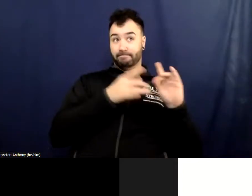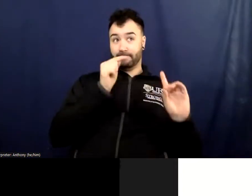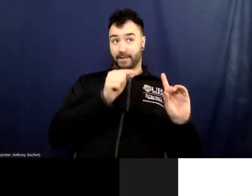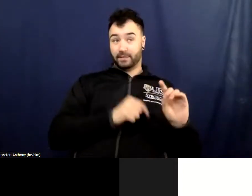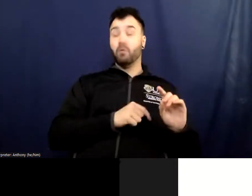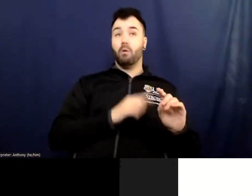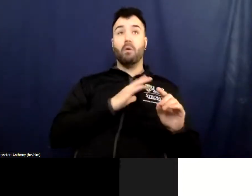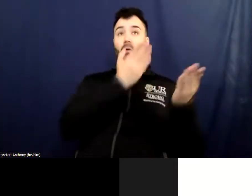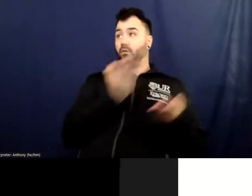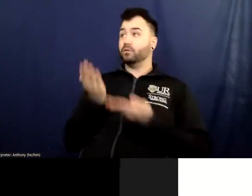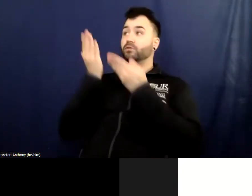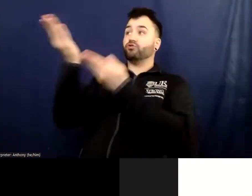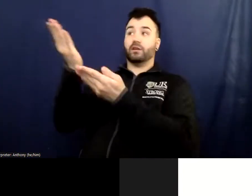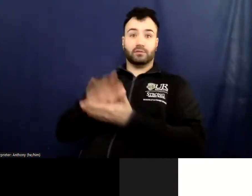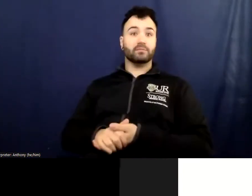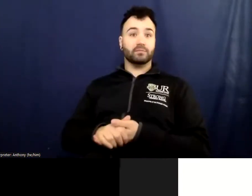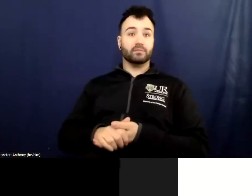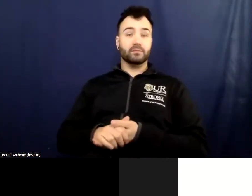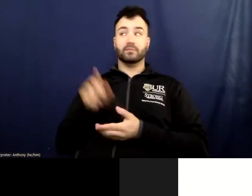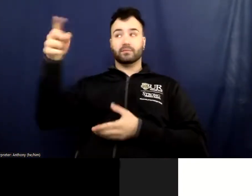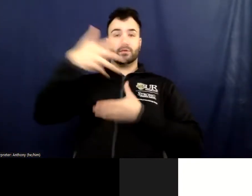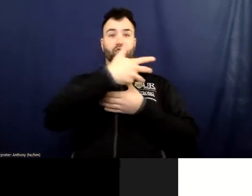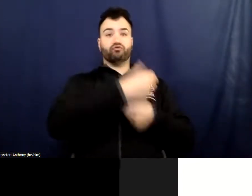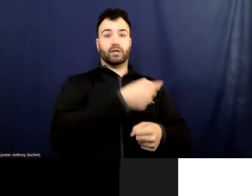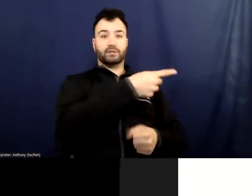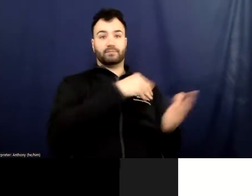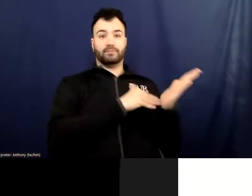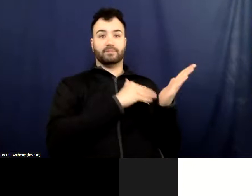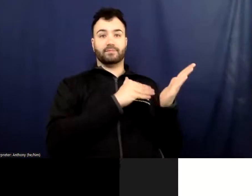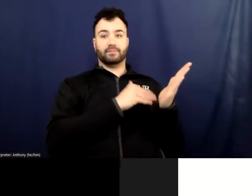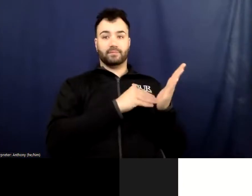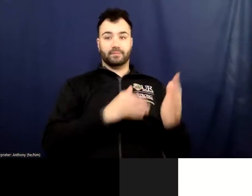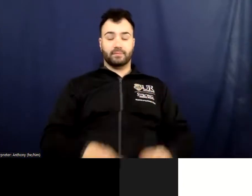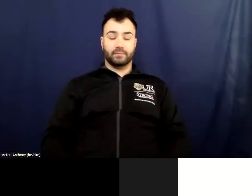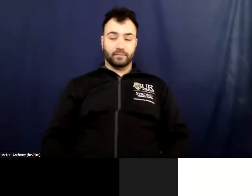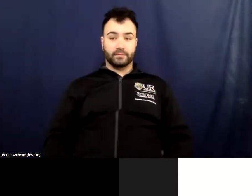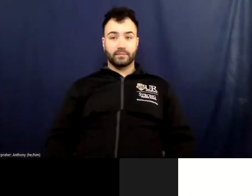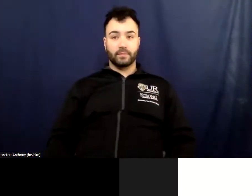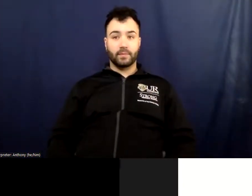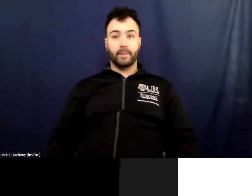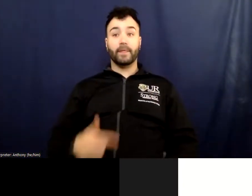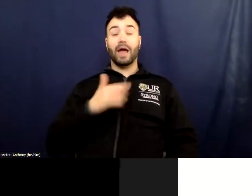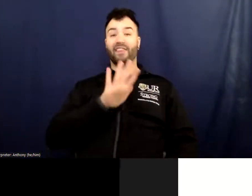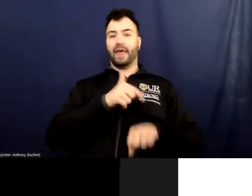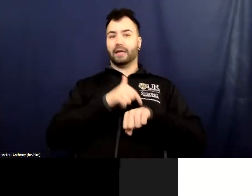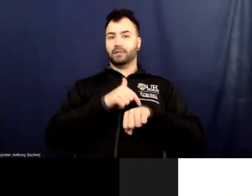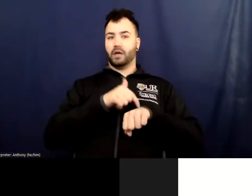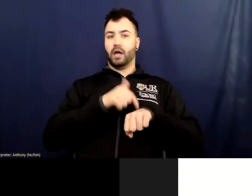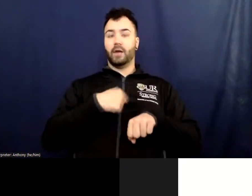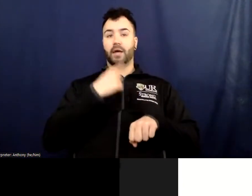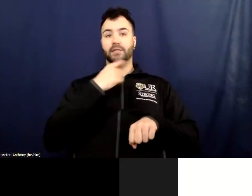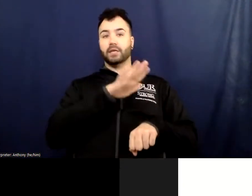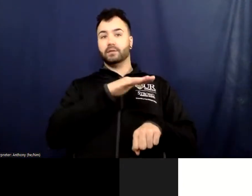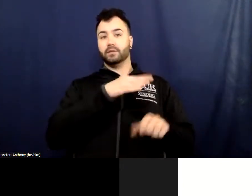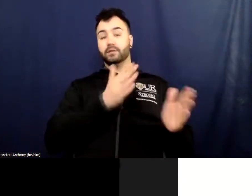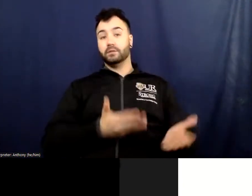to try a small dose of marijuana, a small dose of some opioid of their